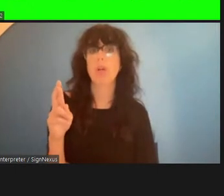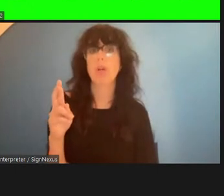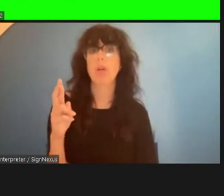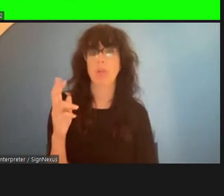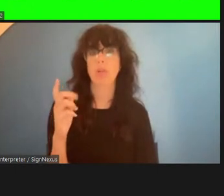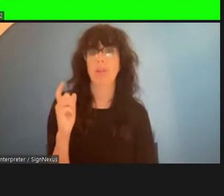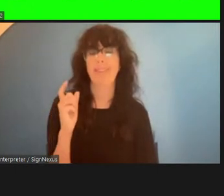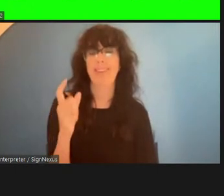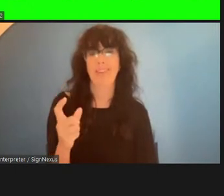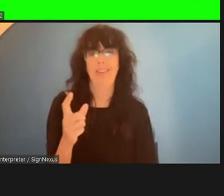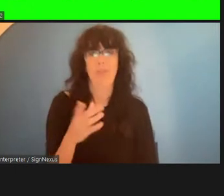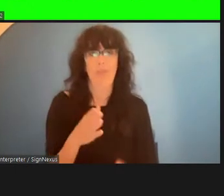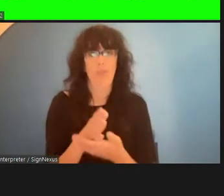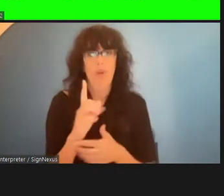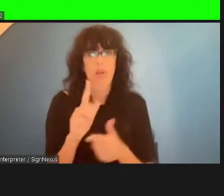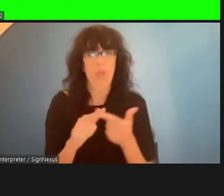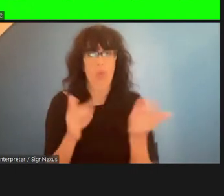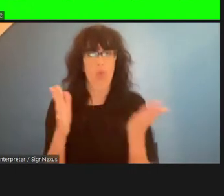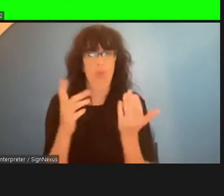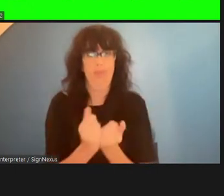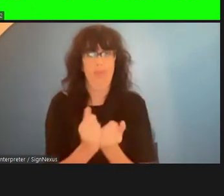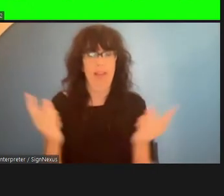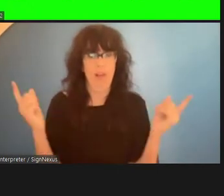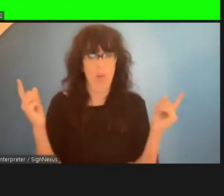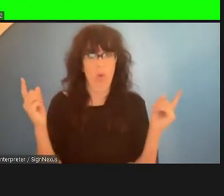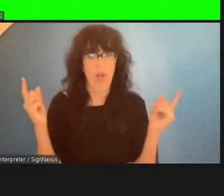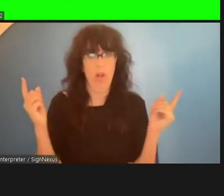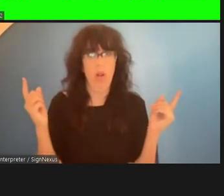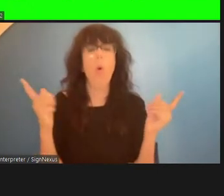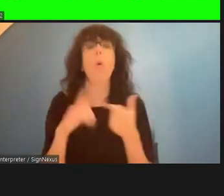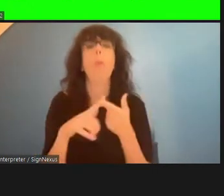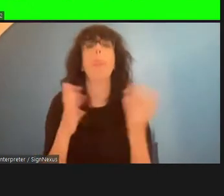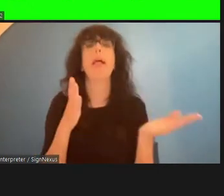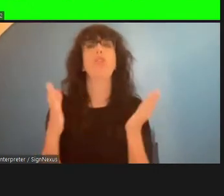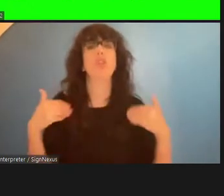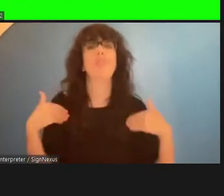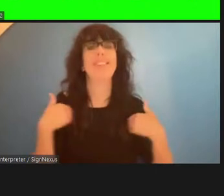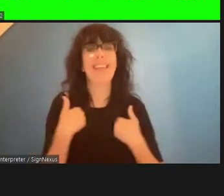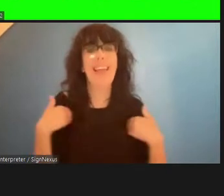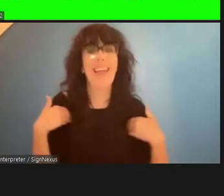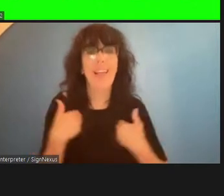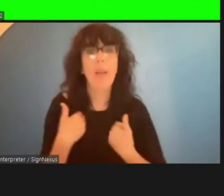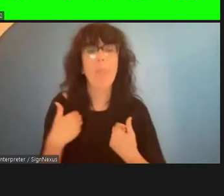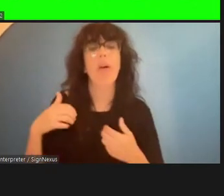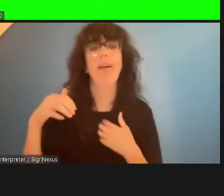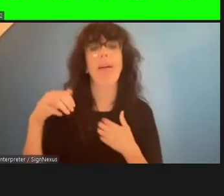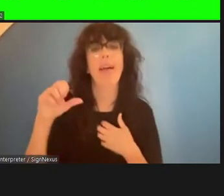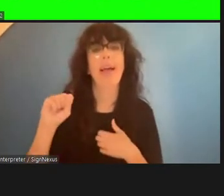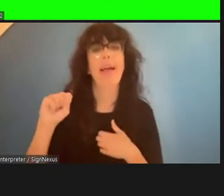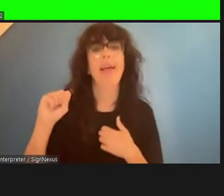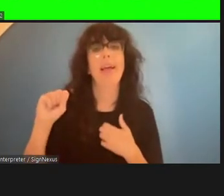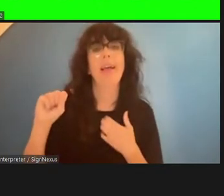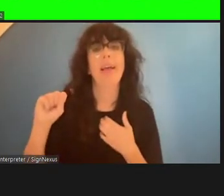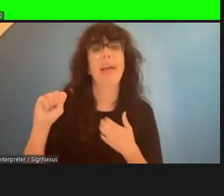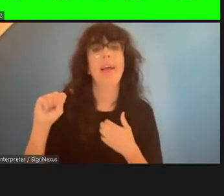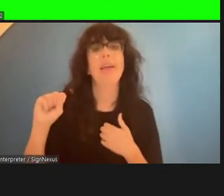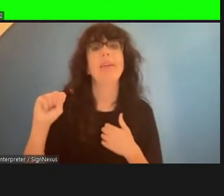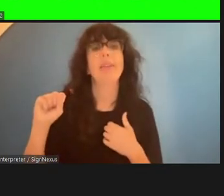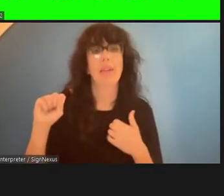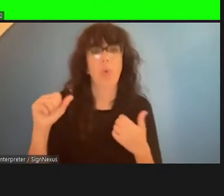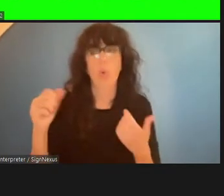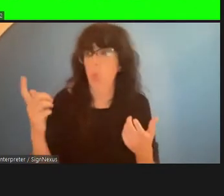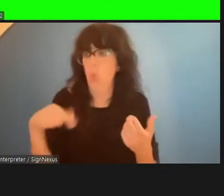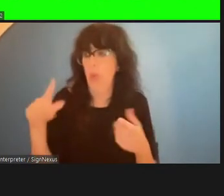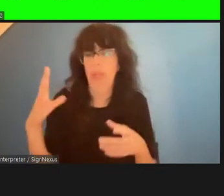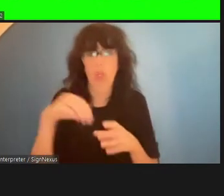people you know like the people who have a service animal the disabled the fsb my fellow drivers are helping them we include all